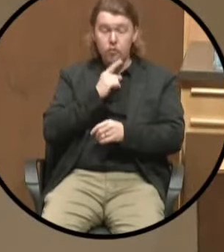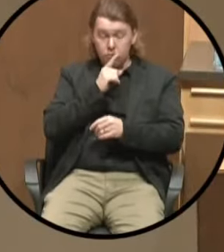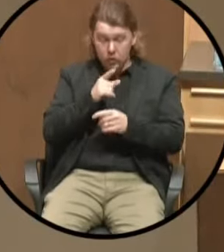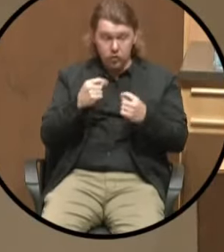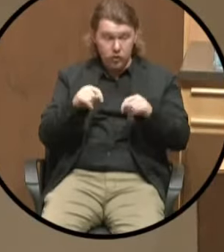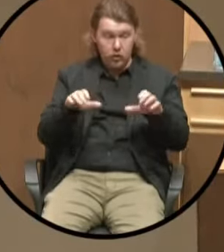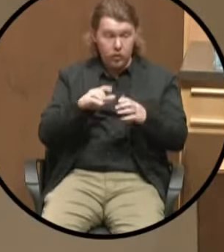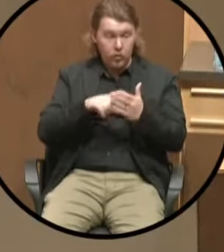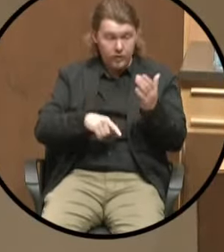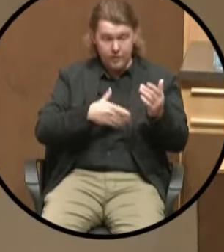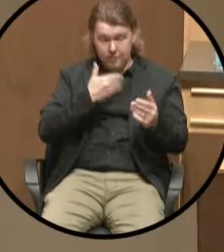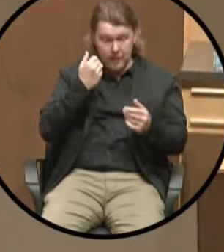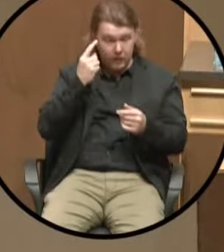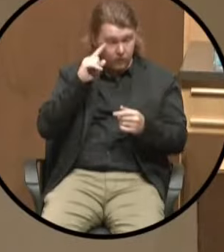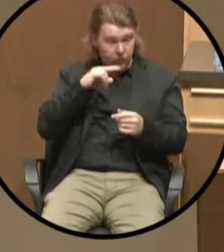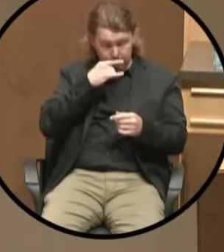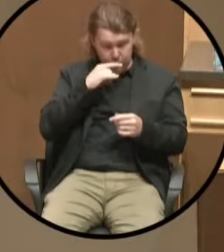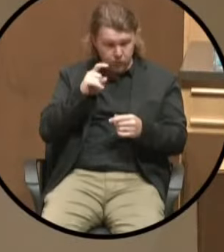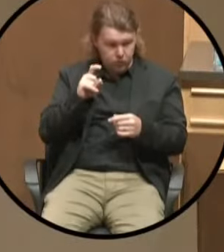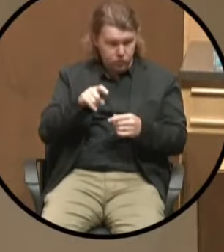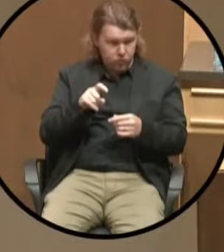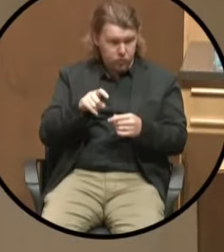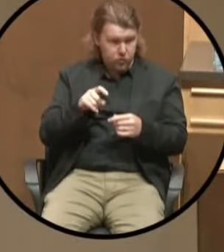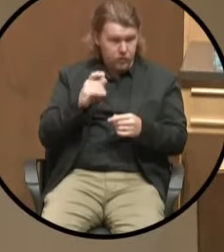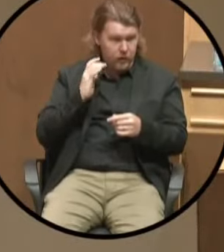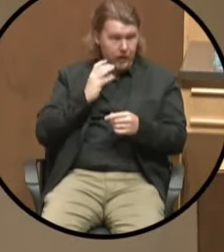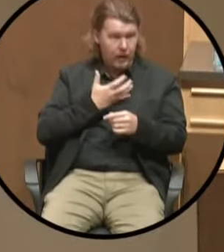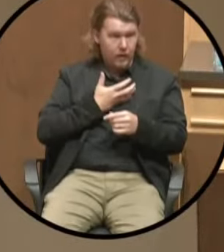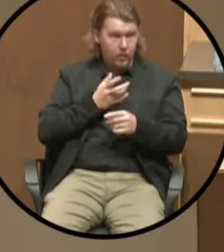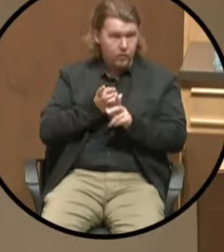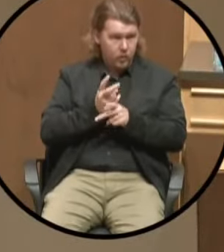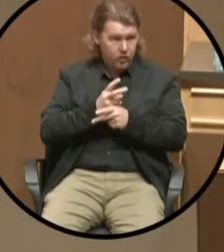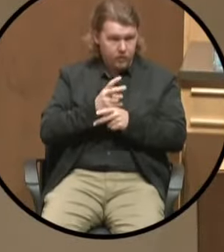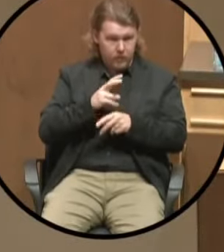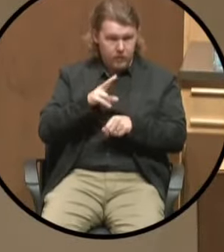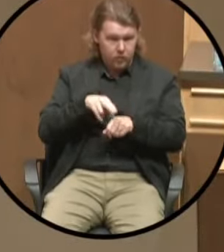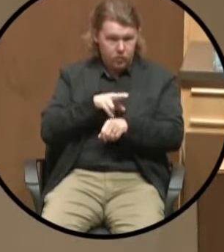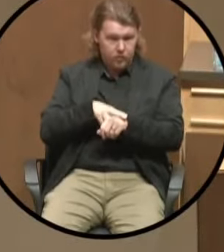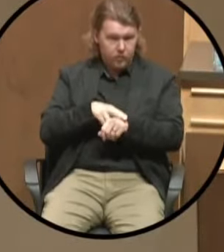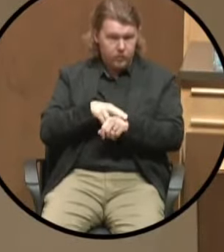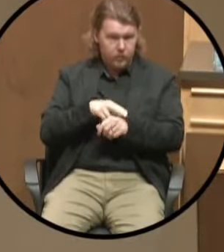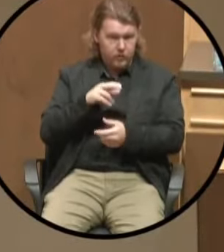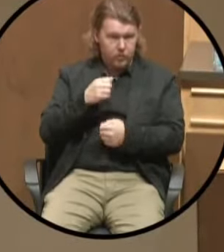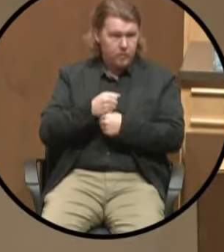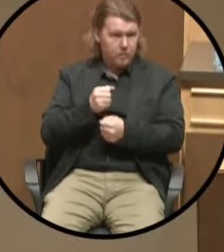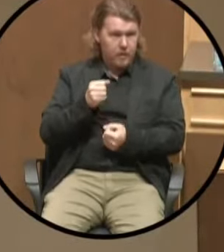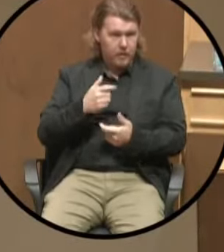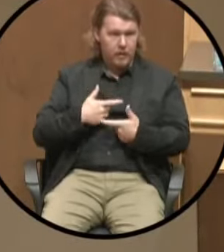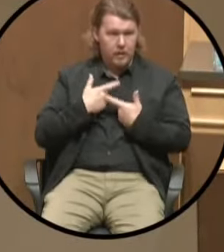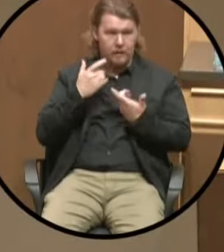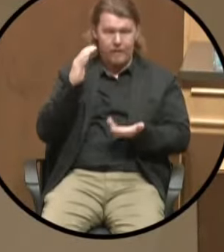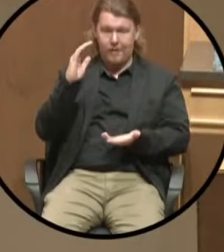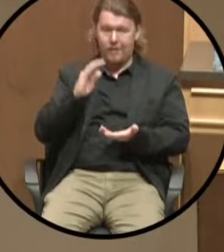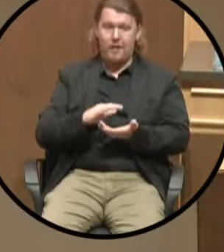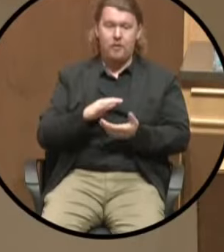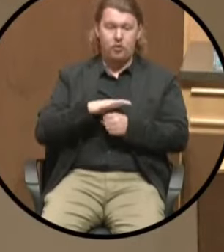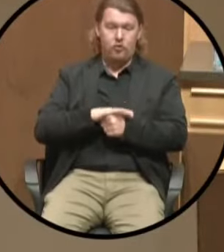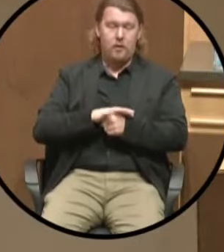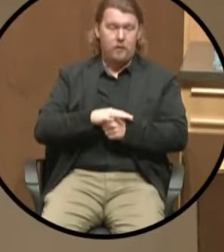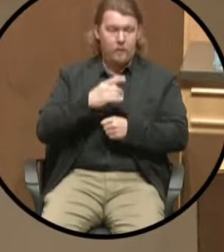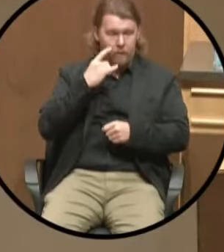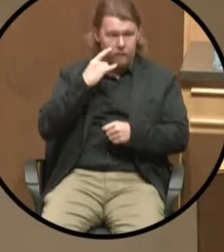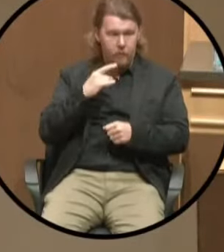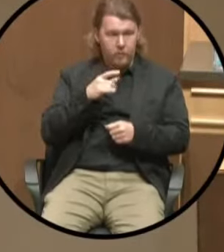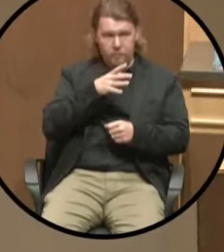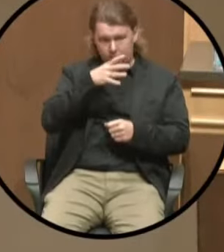is best for children, shouldn't our product be normalcy and make life a little less stressful for children and teachers alike? So I'll answer